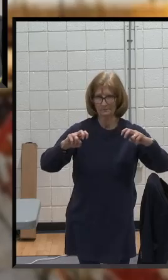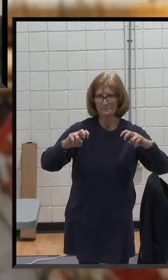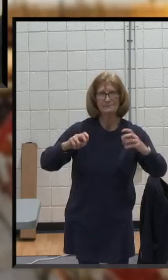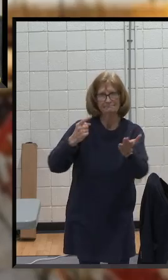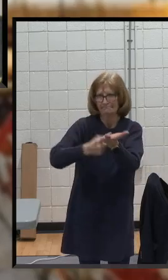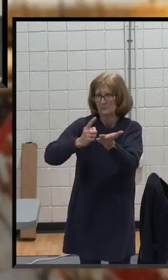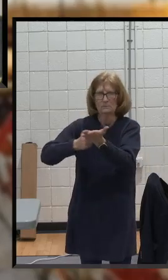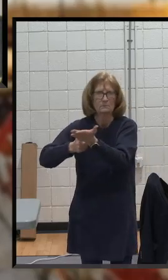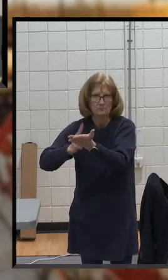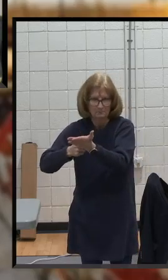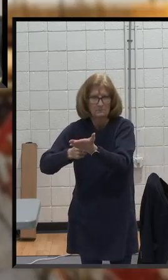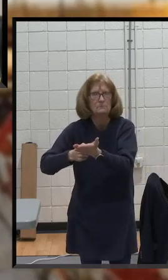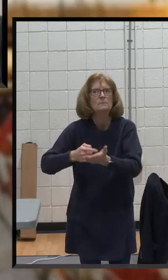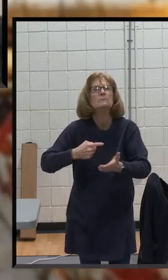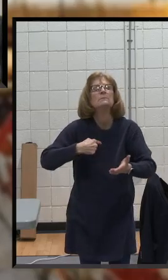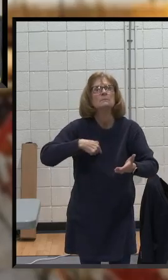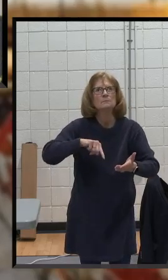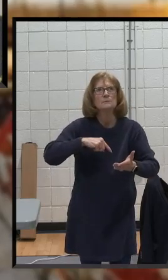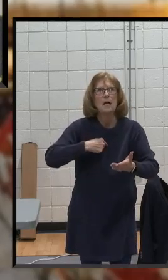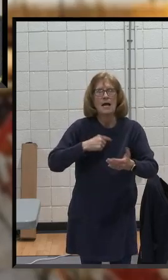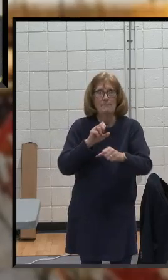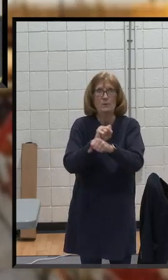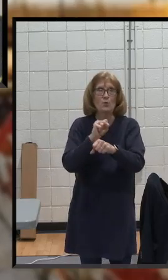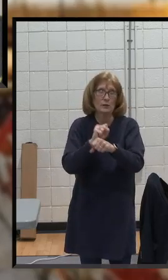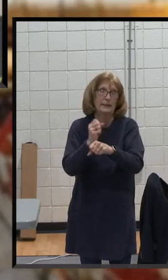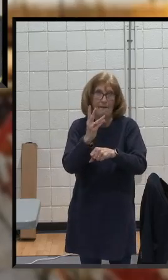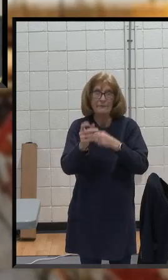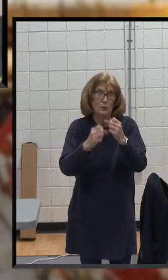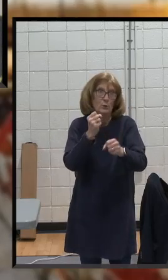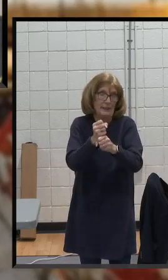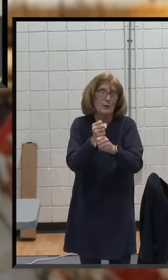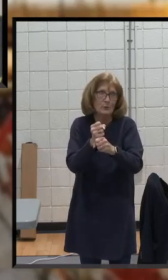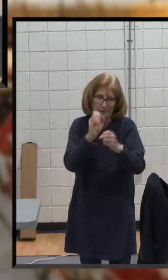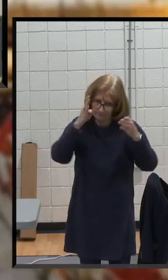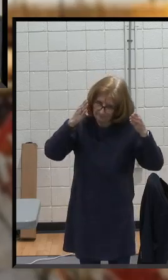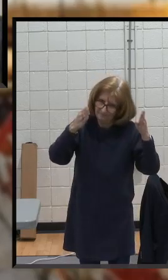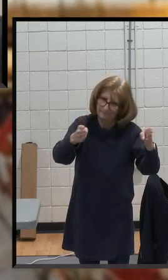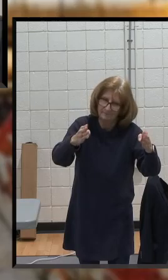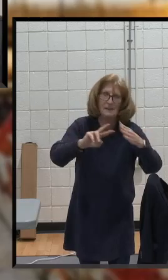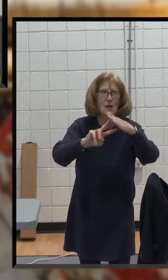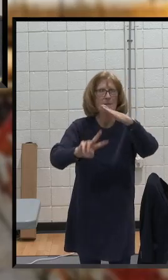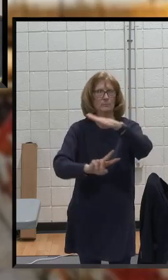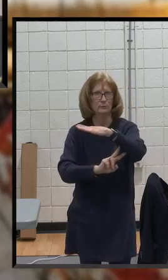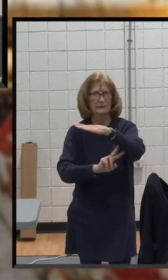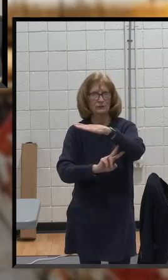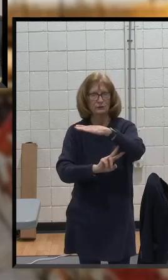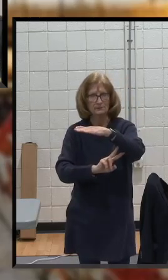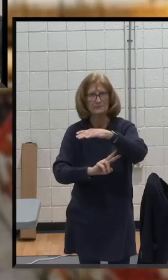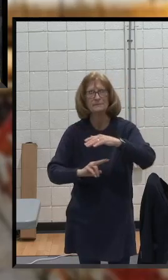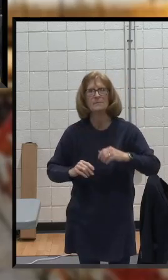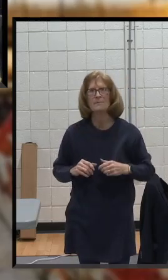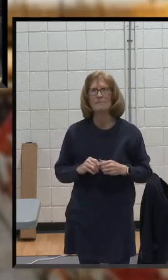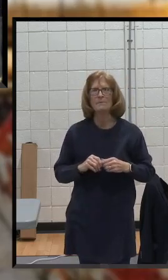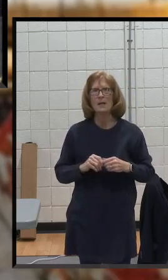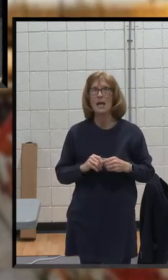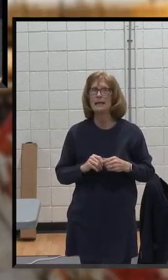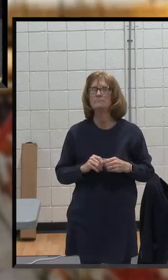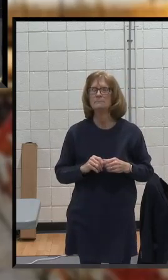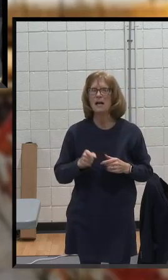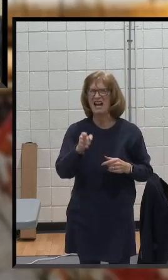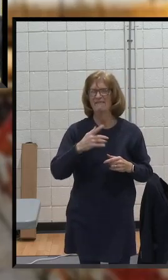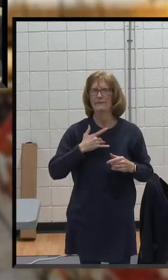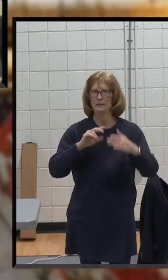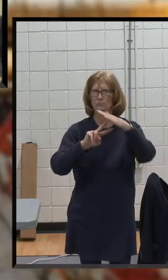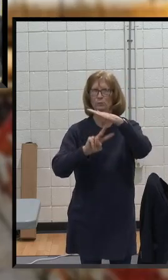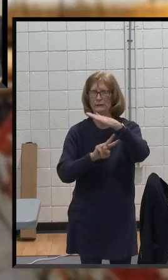I've been working closely on this bridge for the last few years, and I see it as a priority to